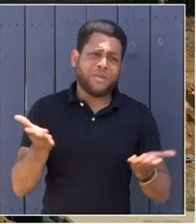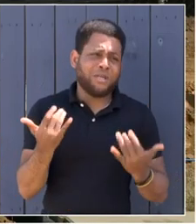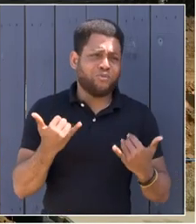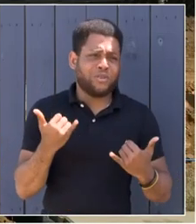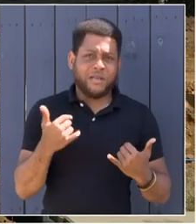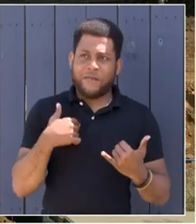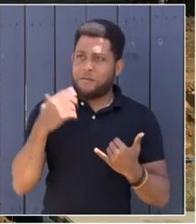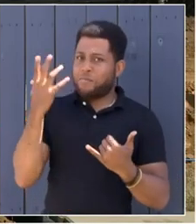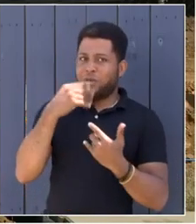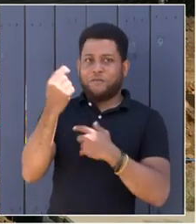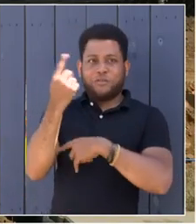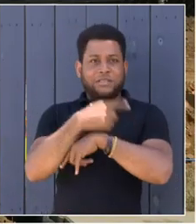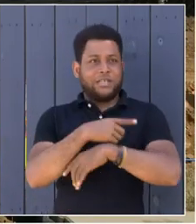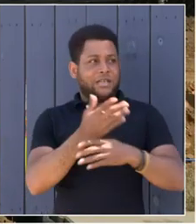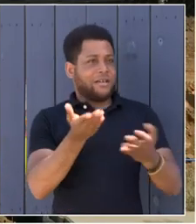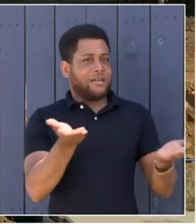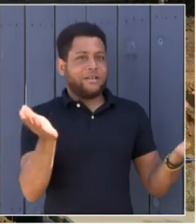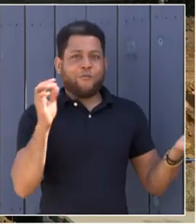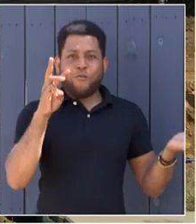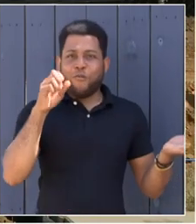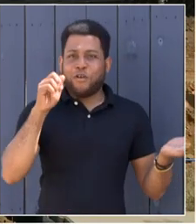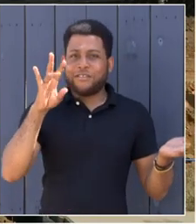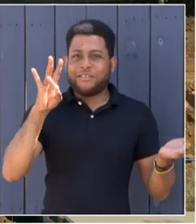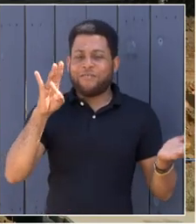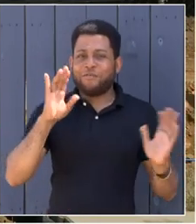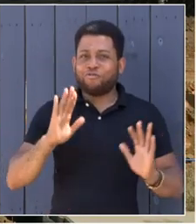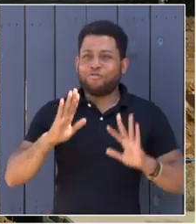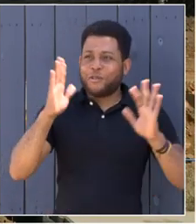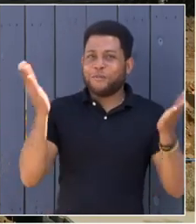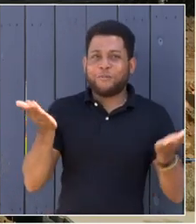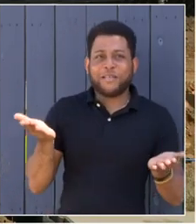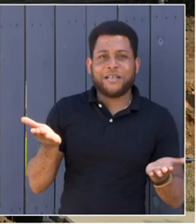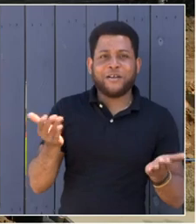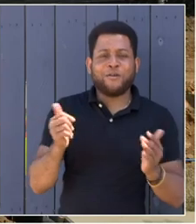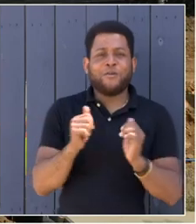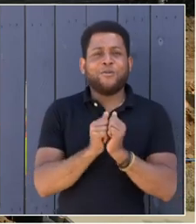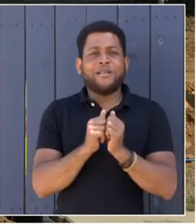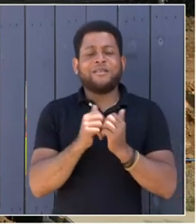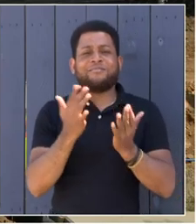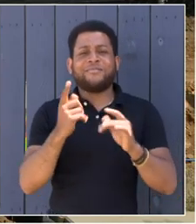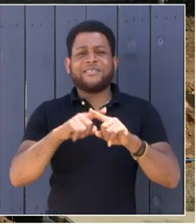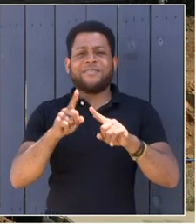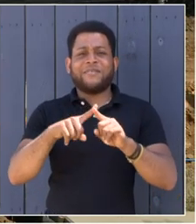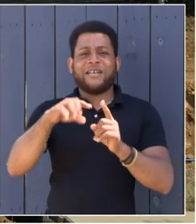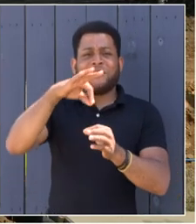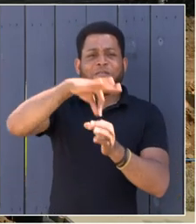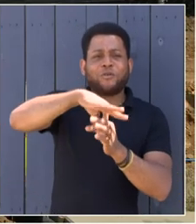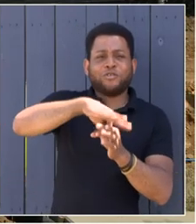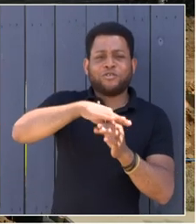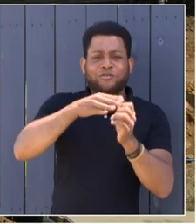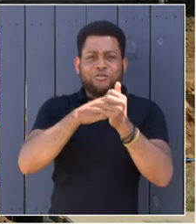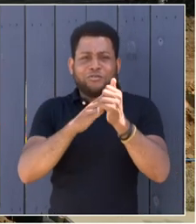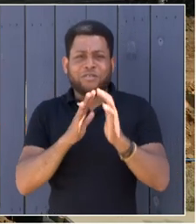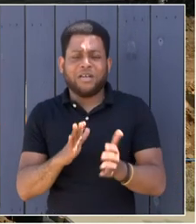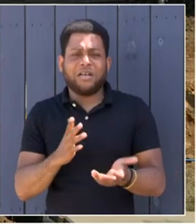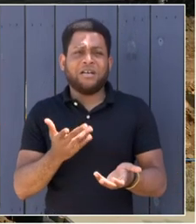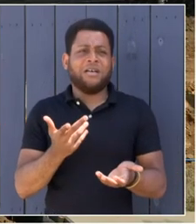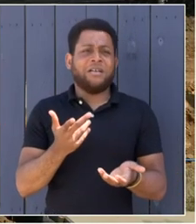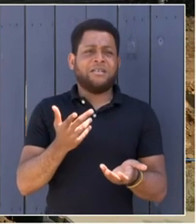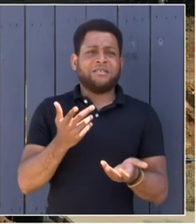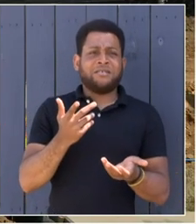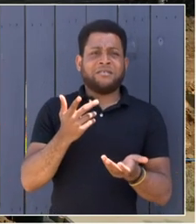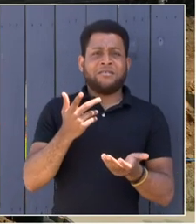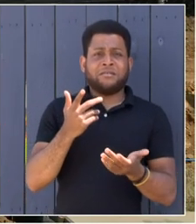7. It's good to be with elected officials who are helping to get these projects, as the mayor said,